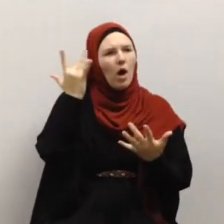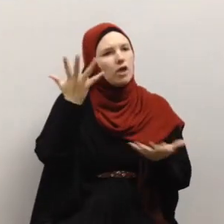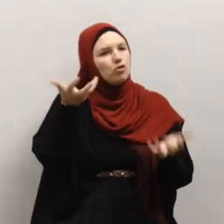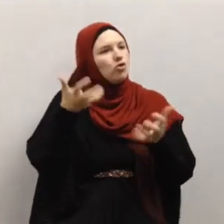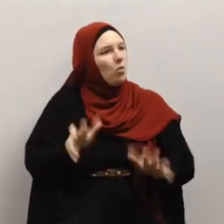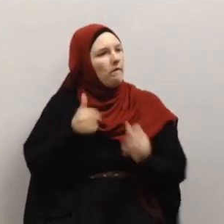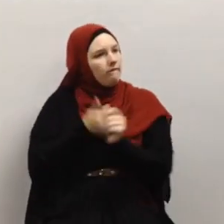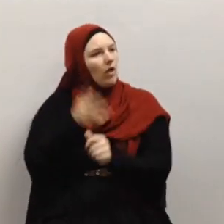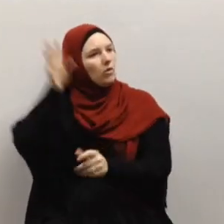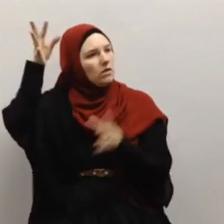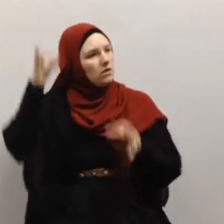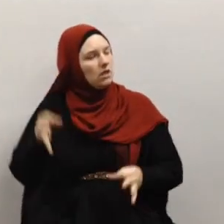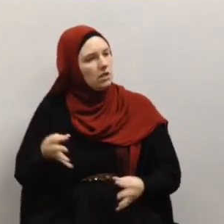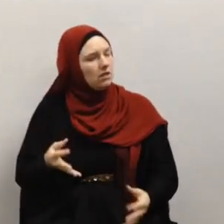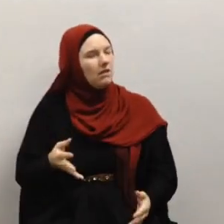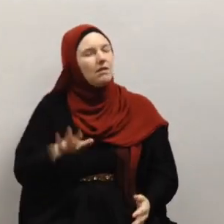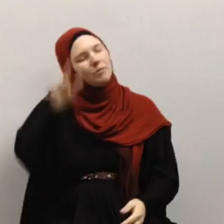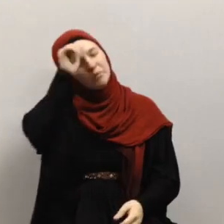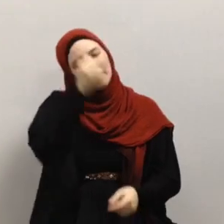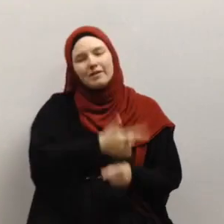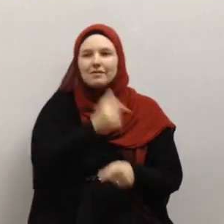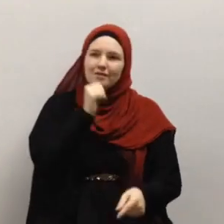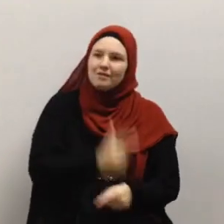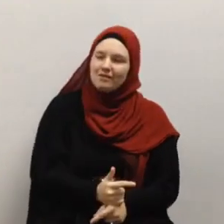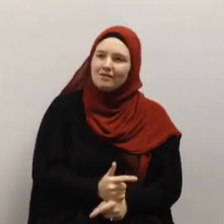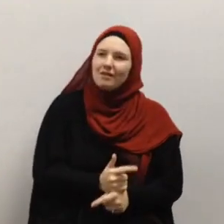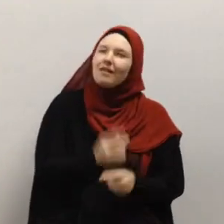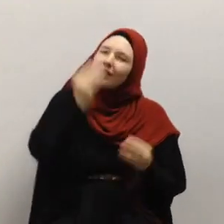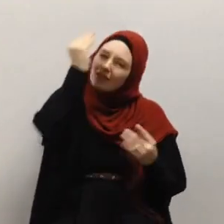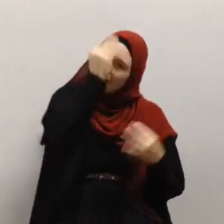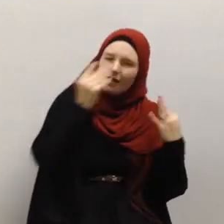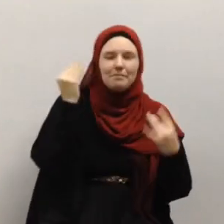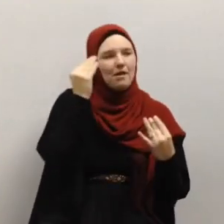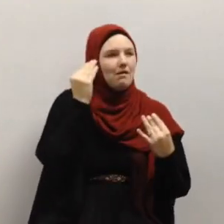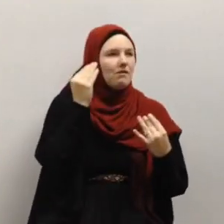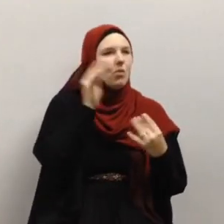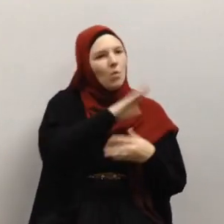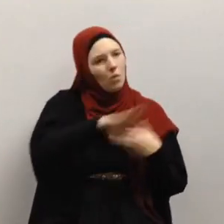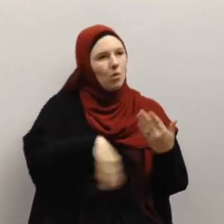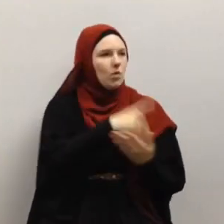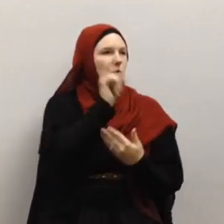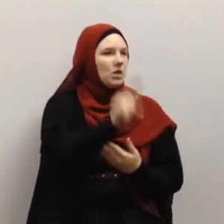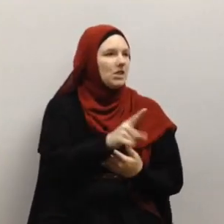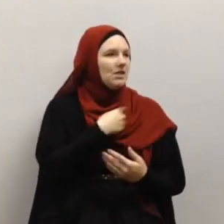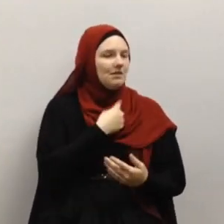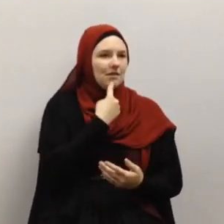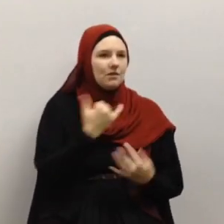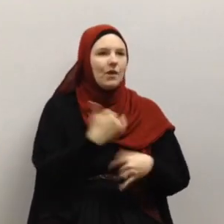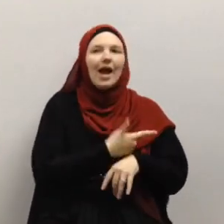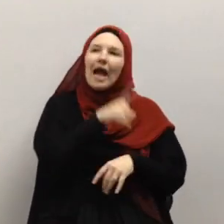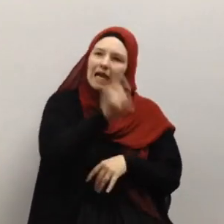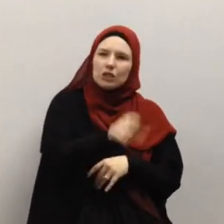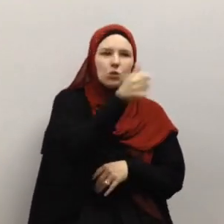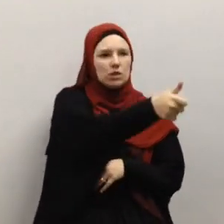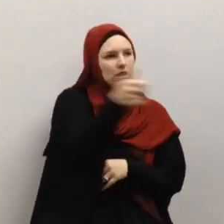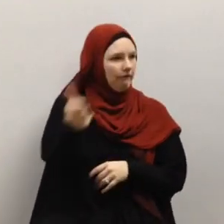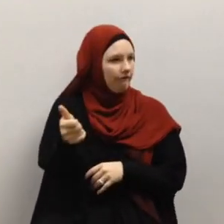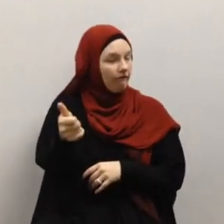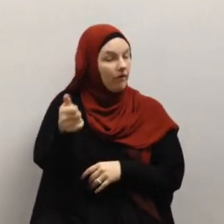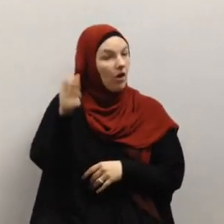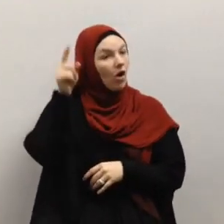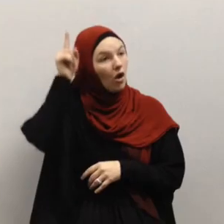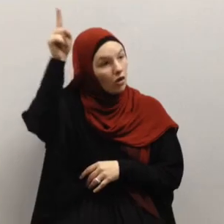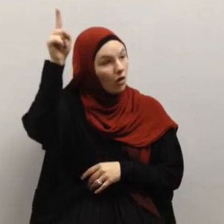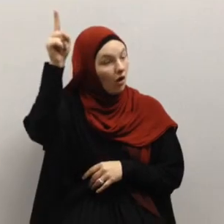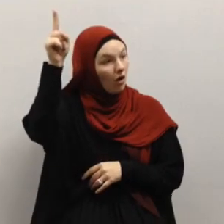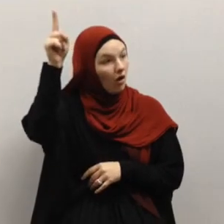sisters, reflect on those questions and ask yourself, does Allah have a saying in